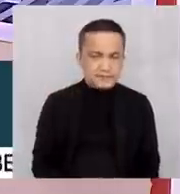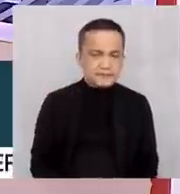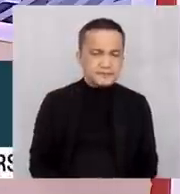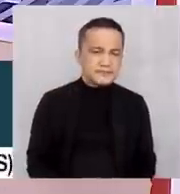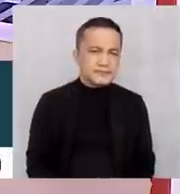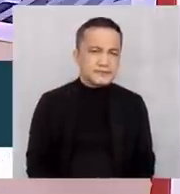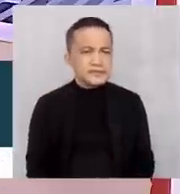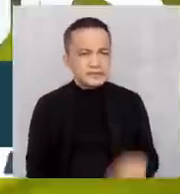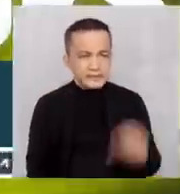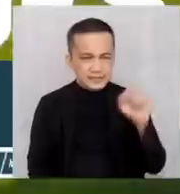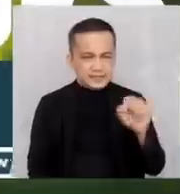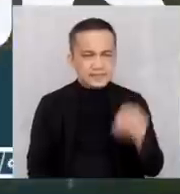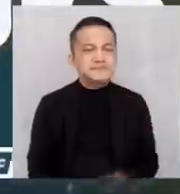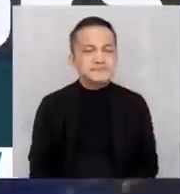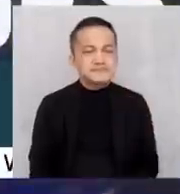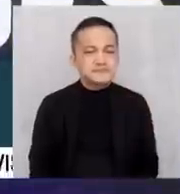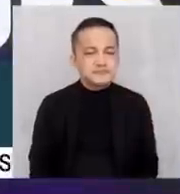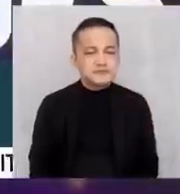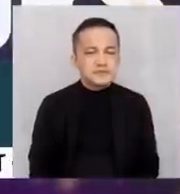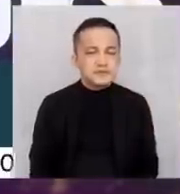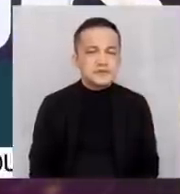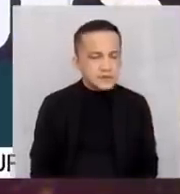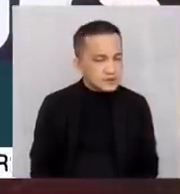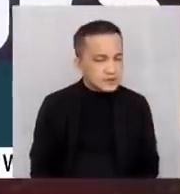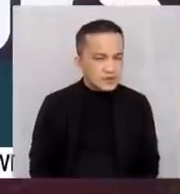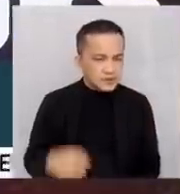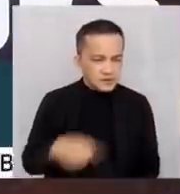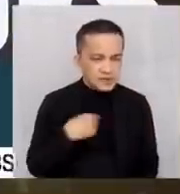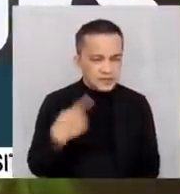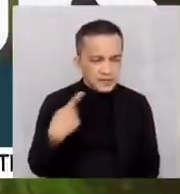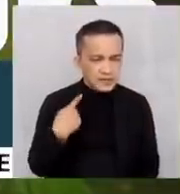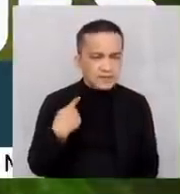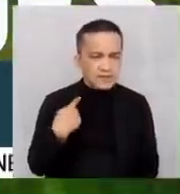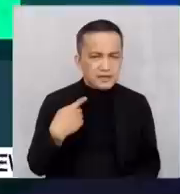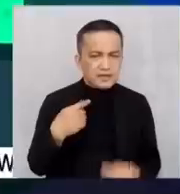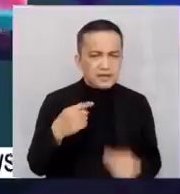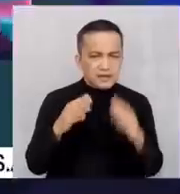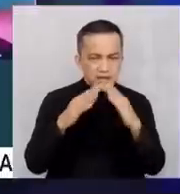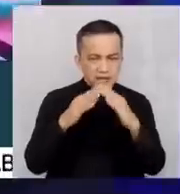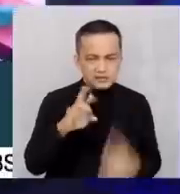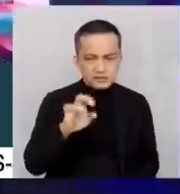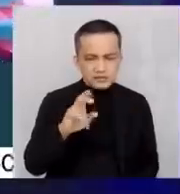Yes, correct. Now we have filed House Resolution 115 calling to